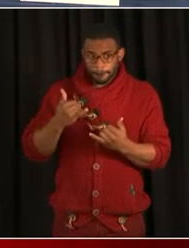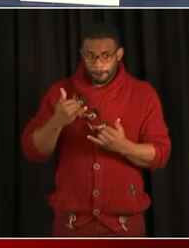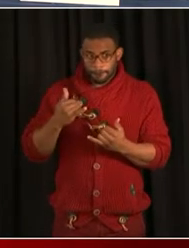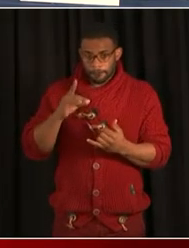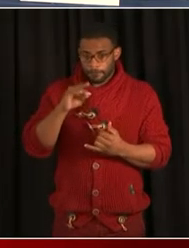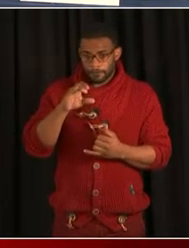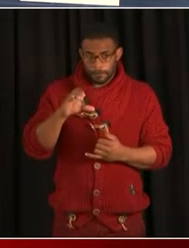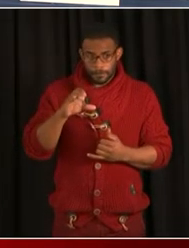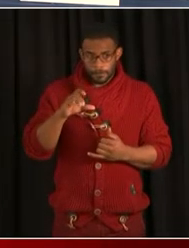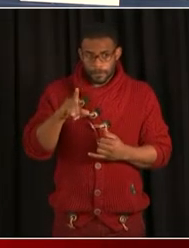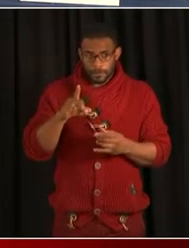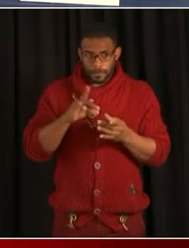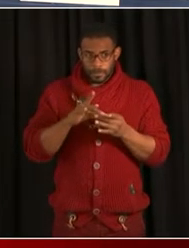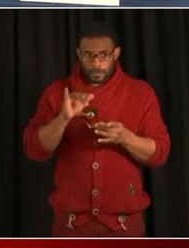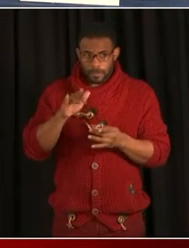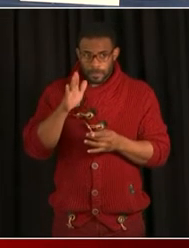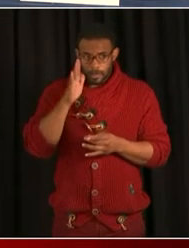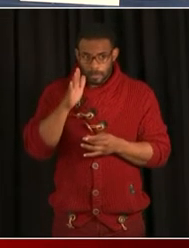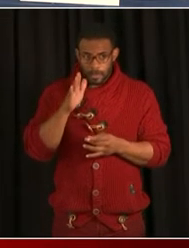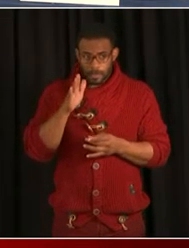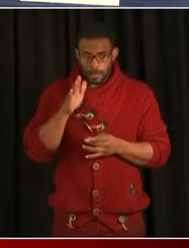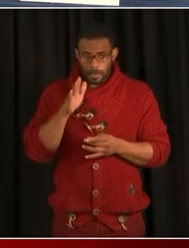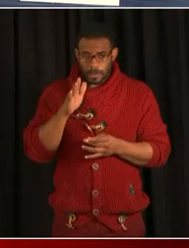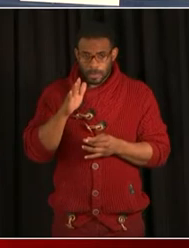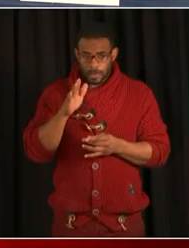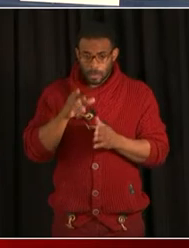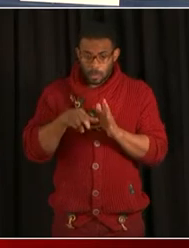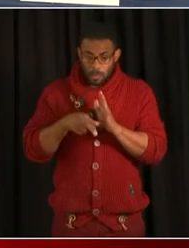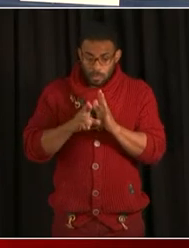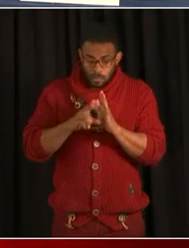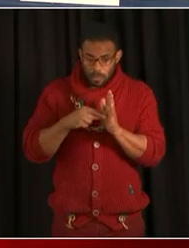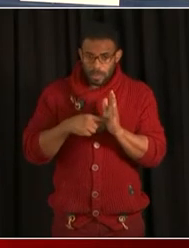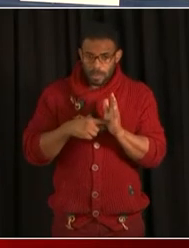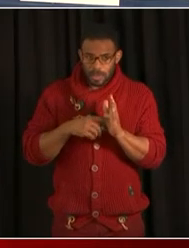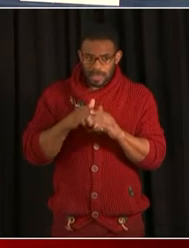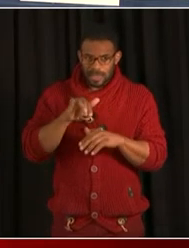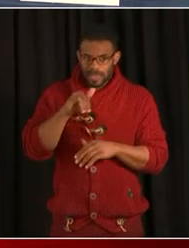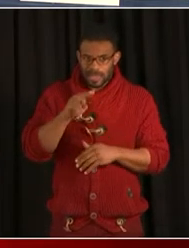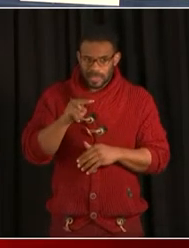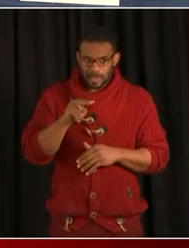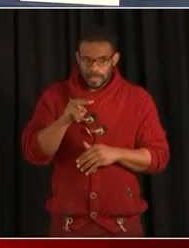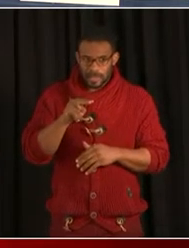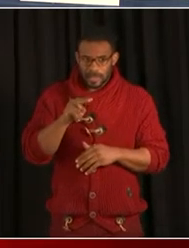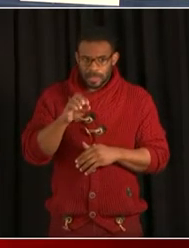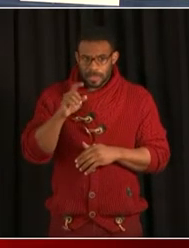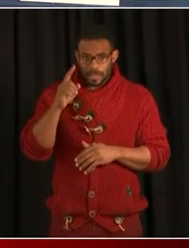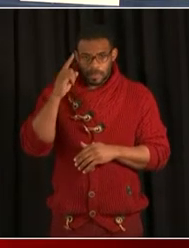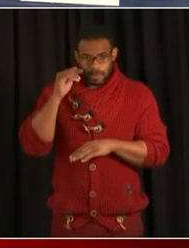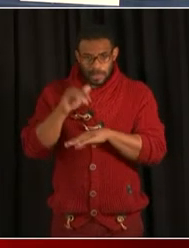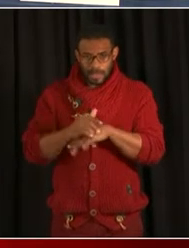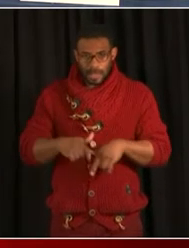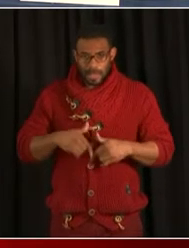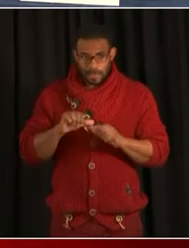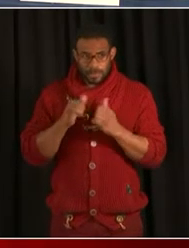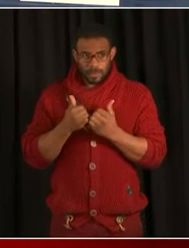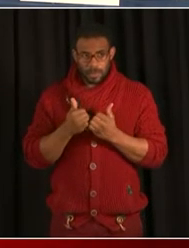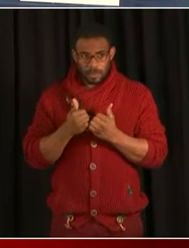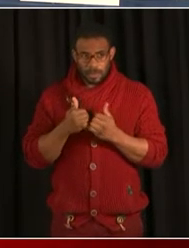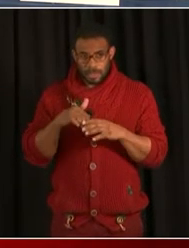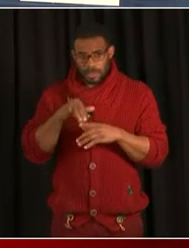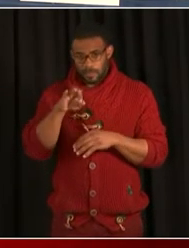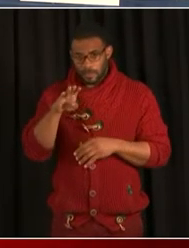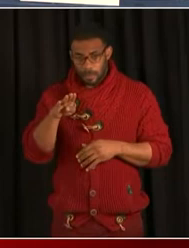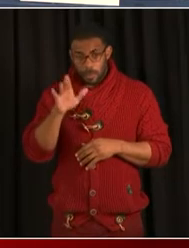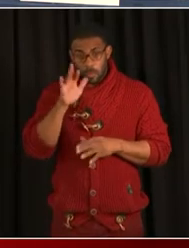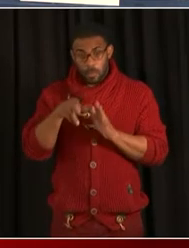now December, and you're saying that you're going to review this in January, and for the Nightlife Association